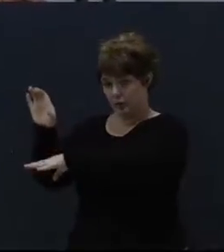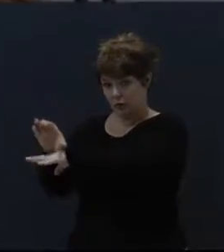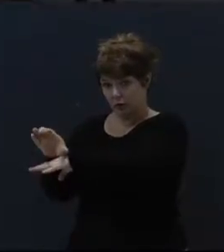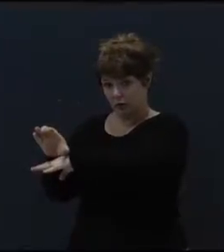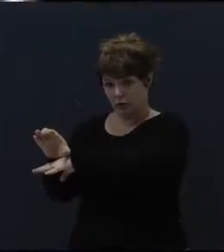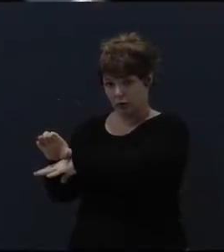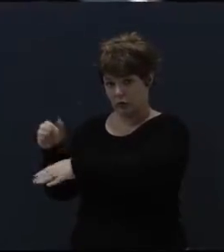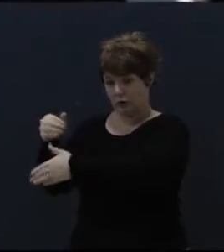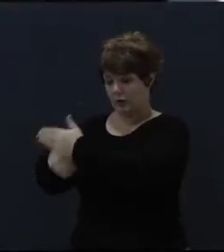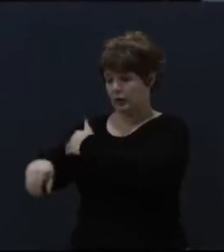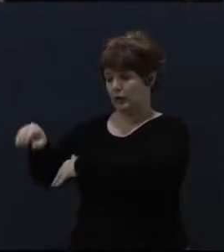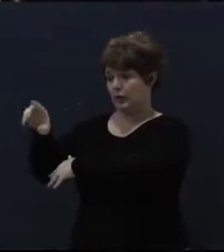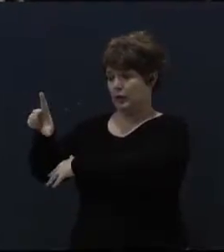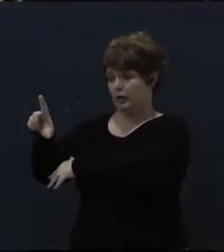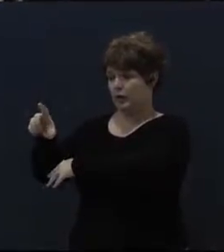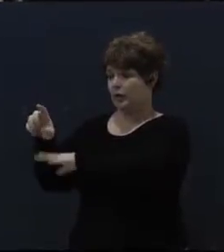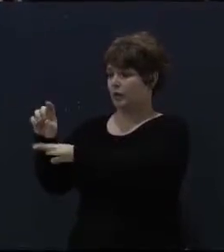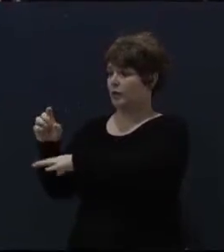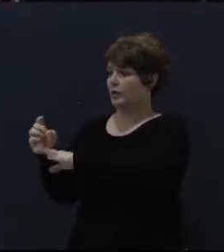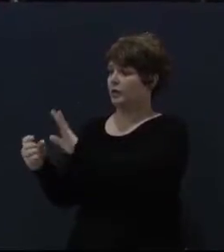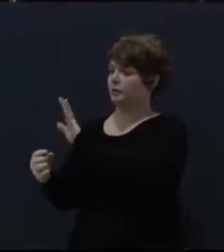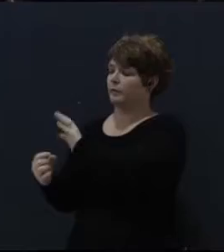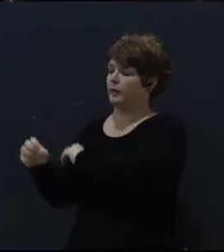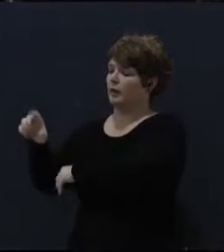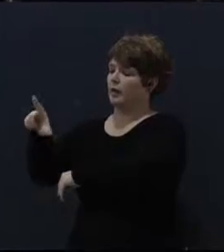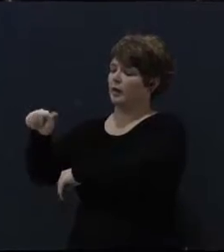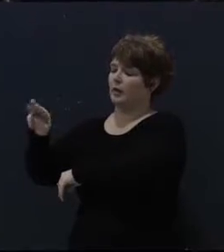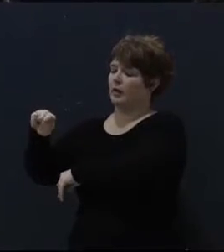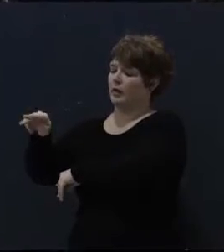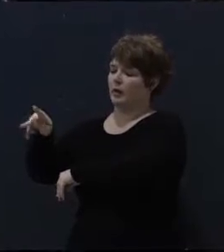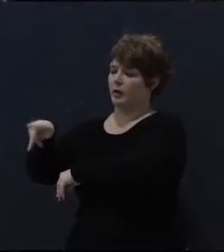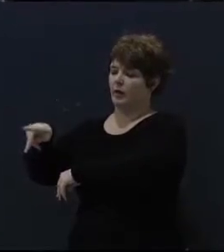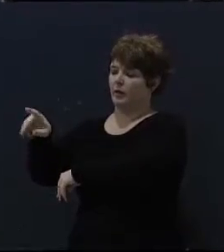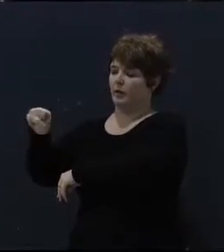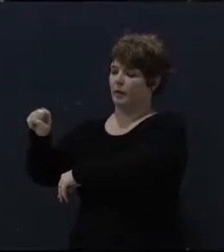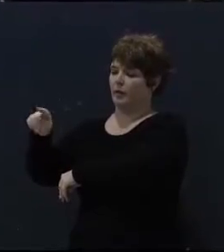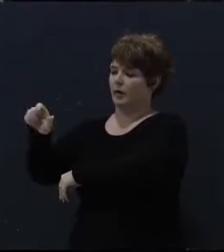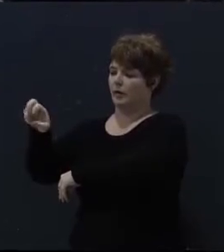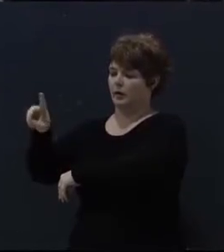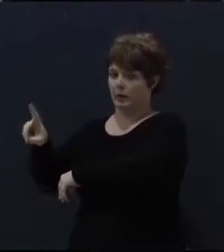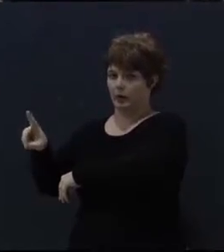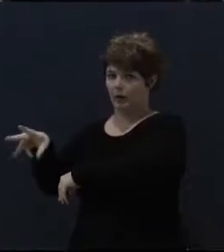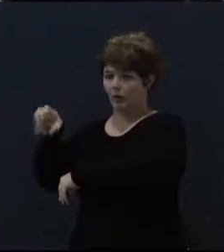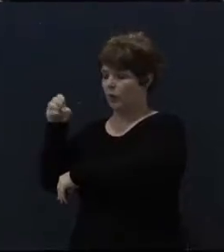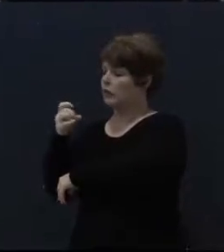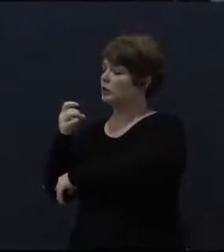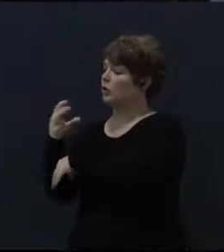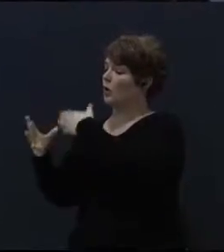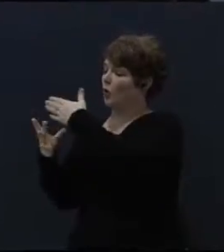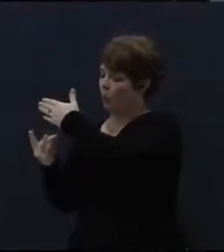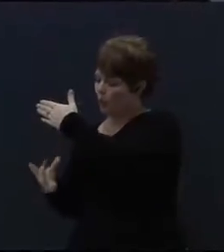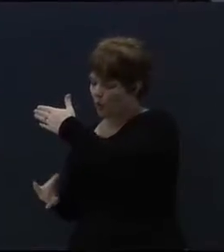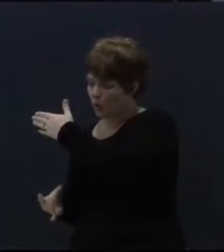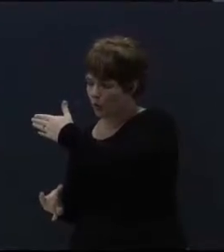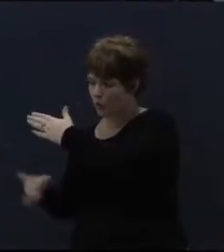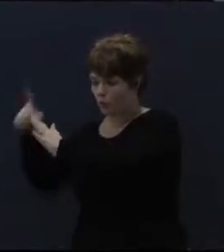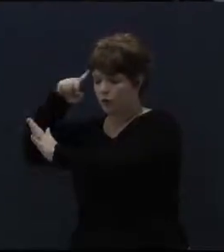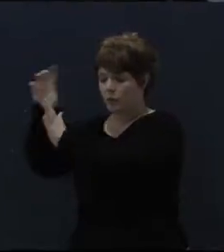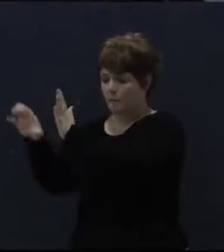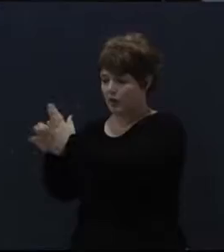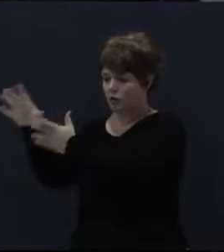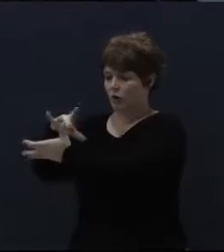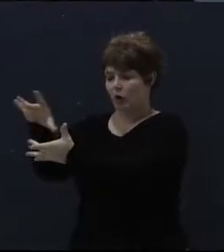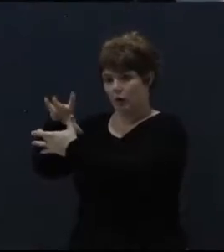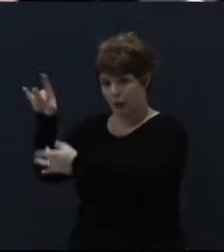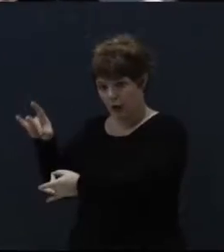run down through that lampstand was oil. You know what that oil was? Picture of the Holy Ghost. And that lampstand lit up. By the